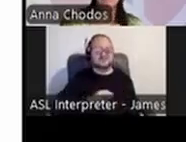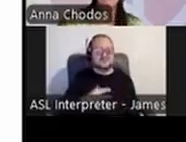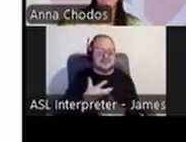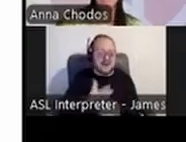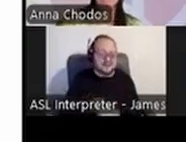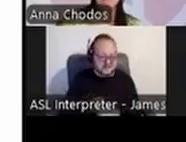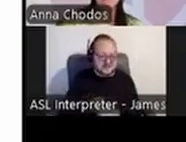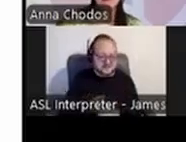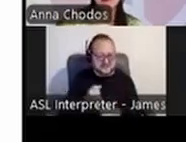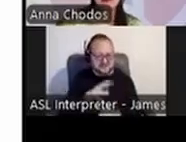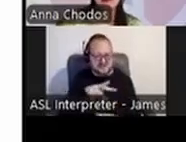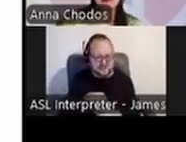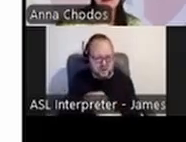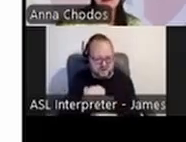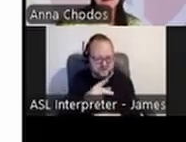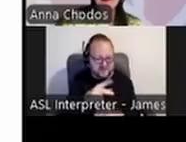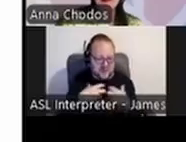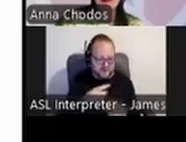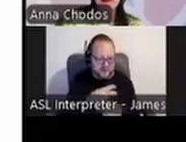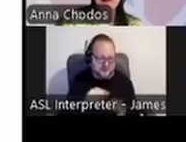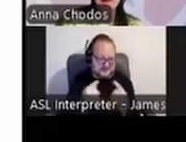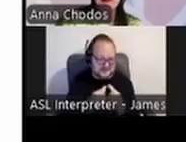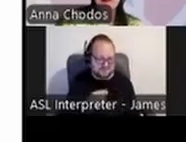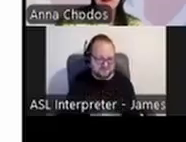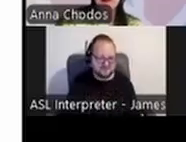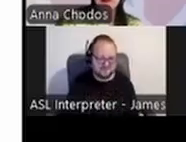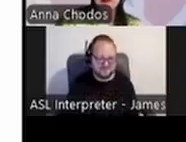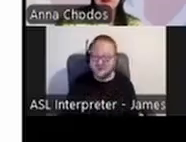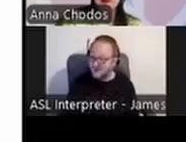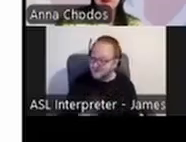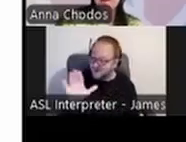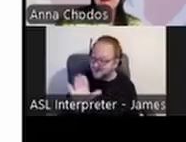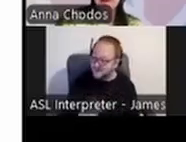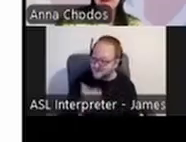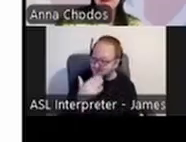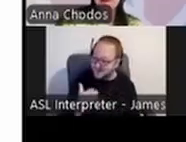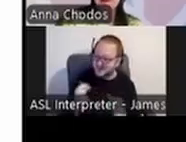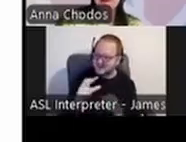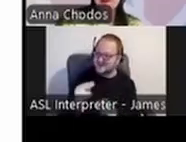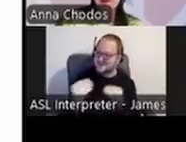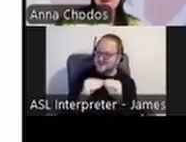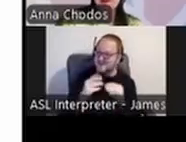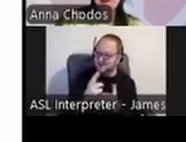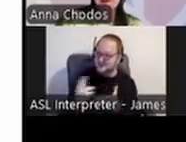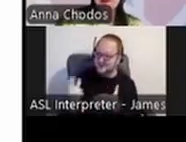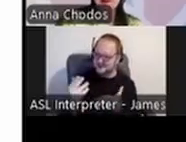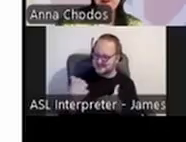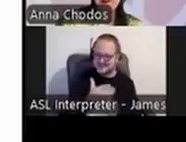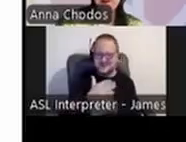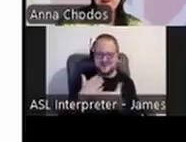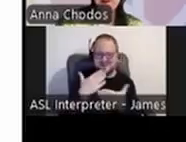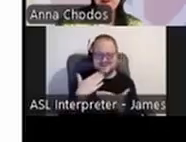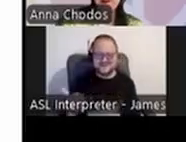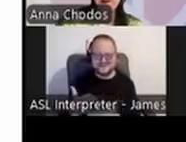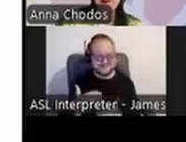Fantastic. Even more great resources that you all are sharing. So we can now move to our third question, which